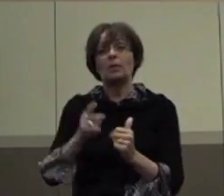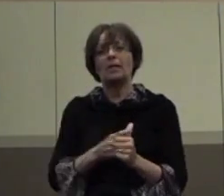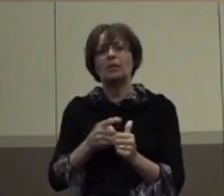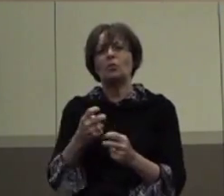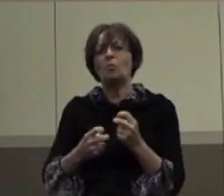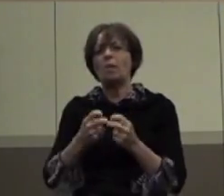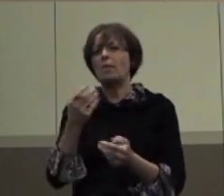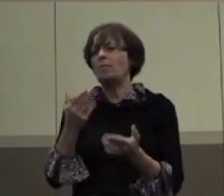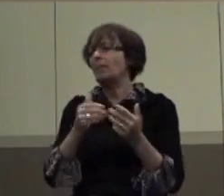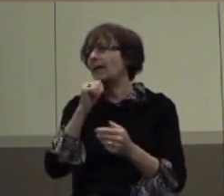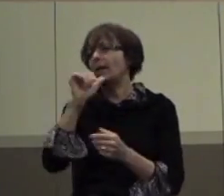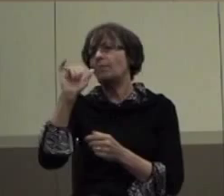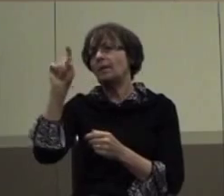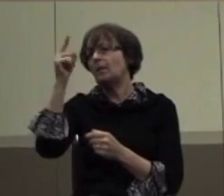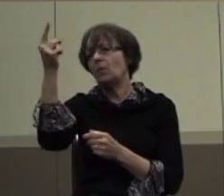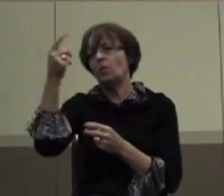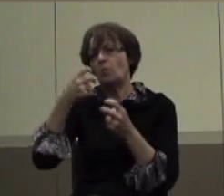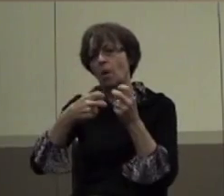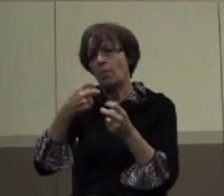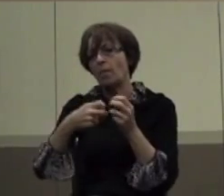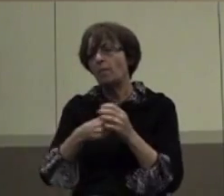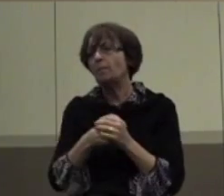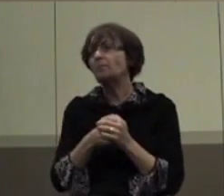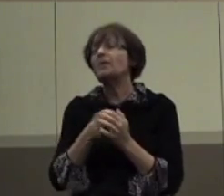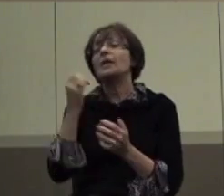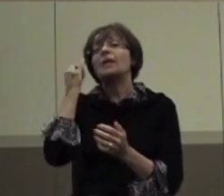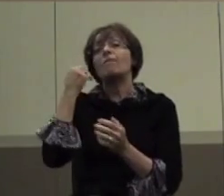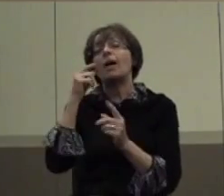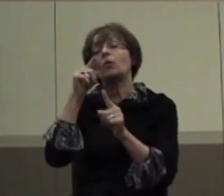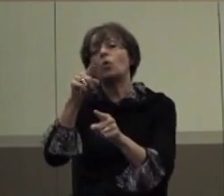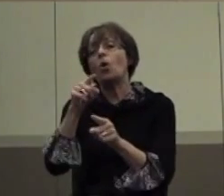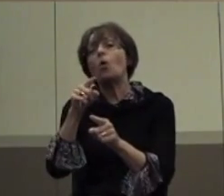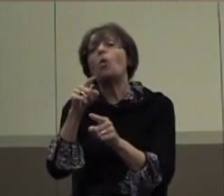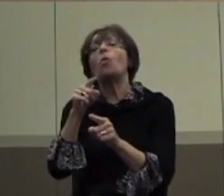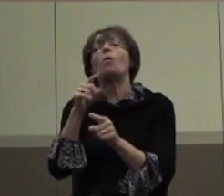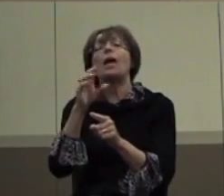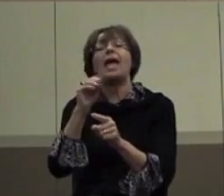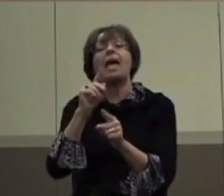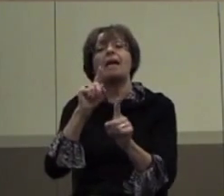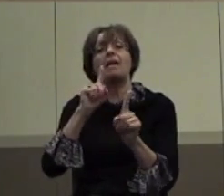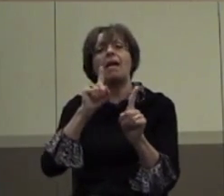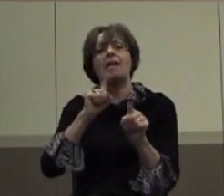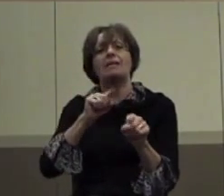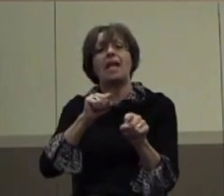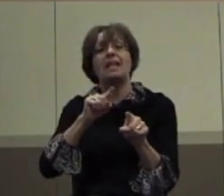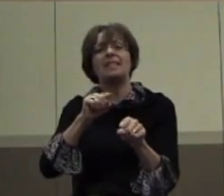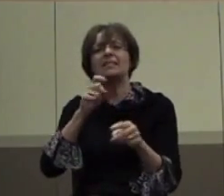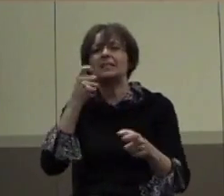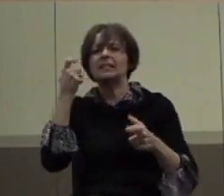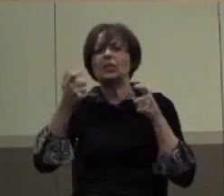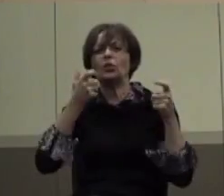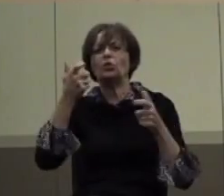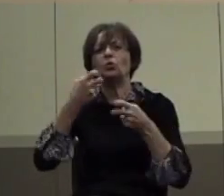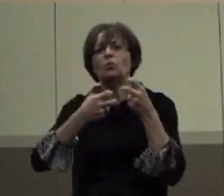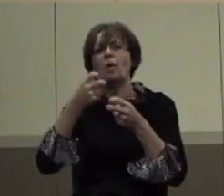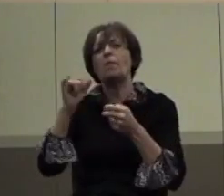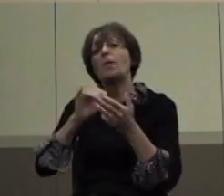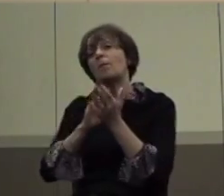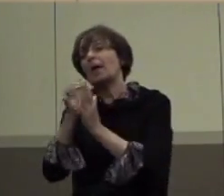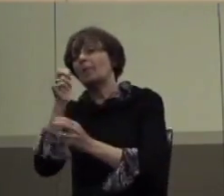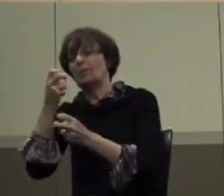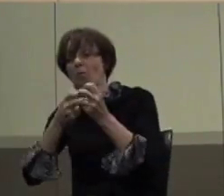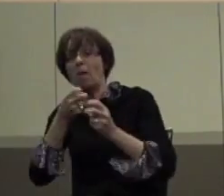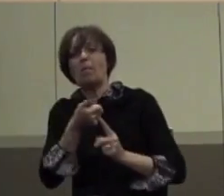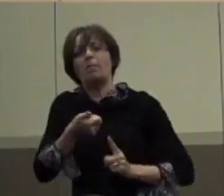problem may not be the only problem. So if I go in there and attendance is a huge problem, now that becomes a problem in and